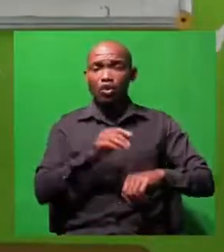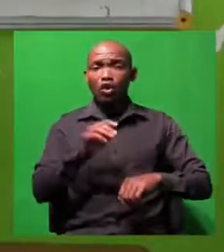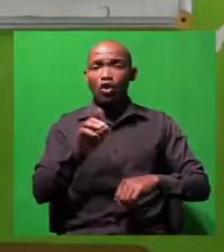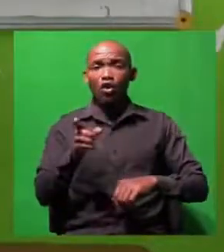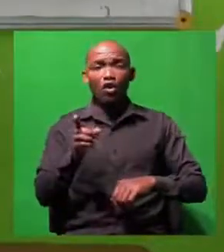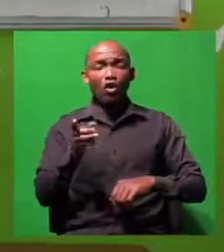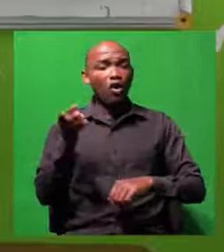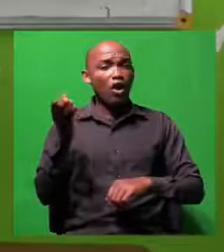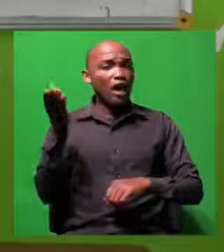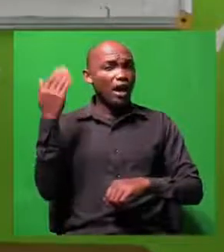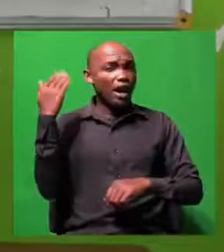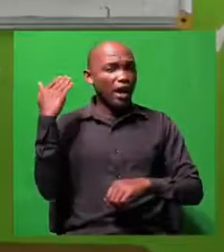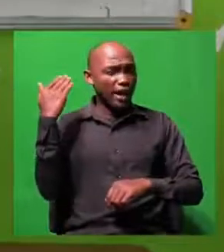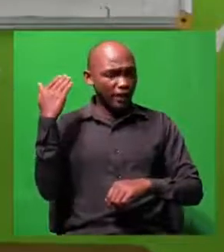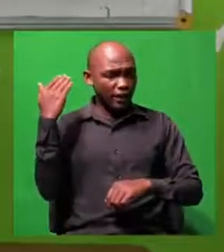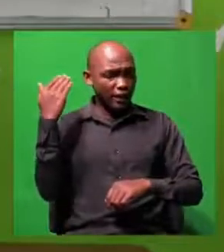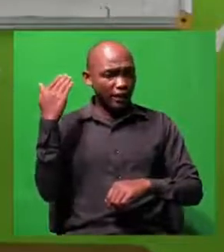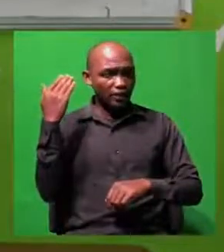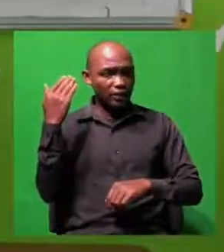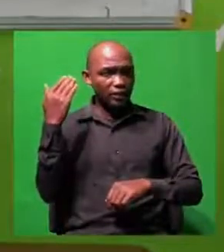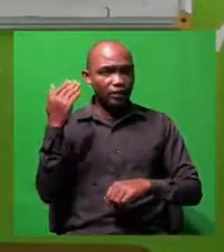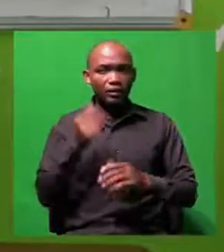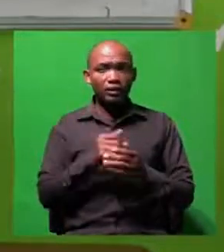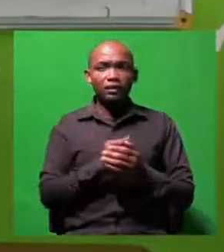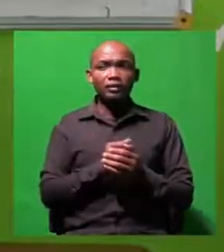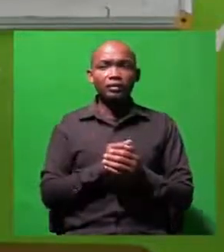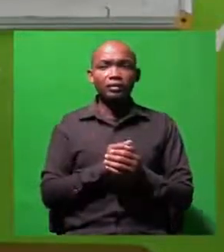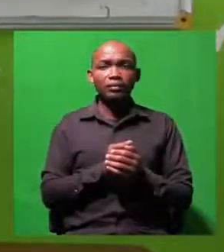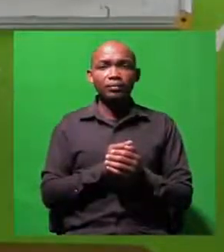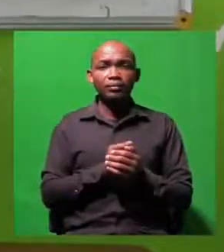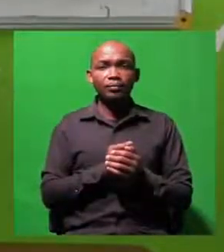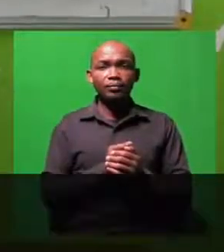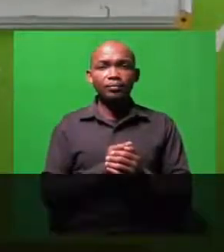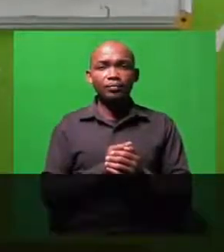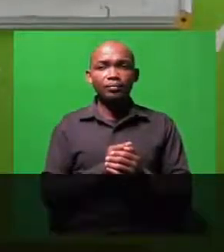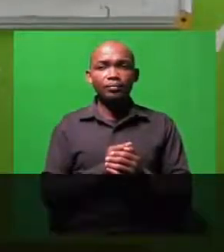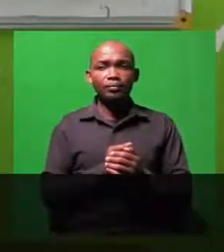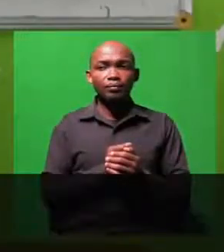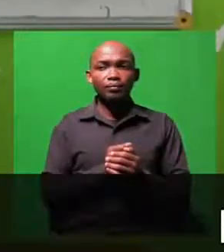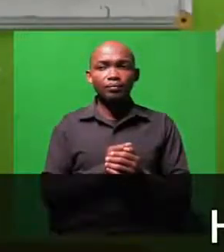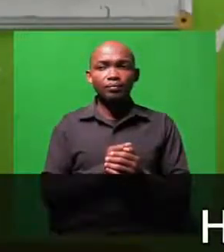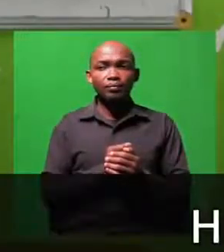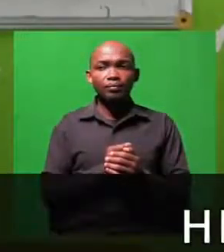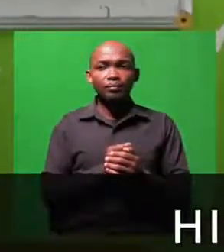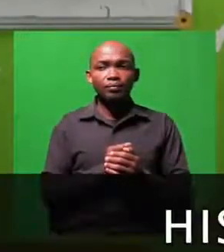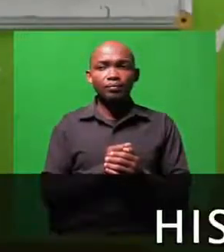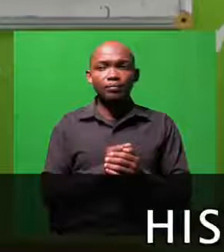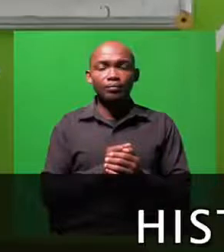During this time, or this era, there were no classes.